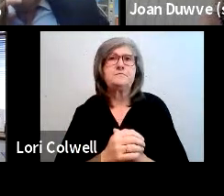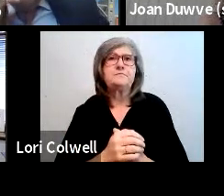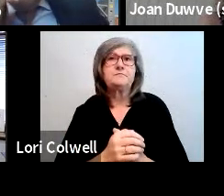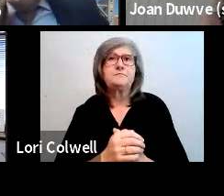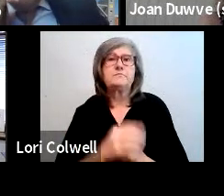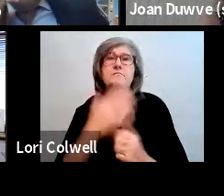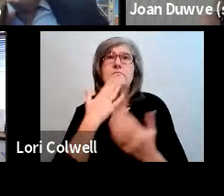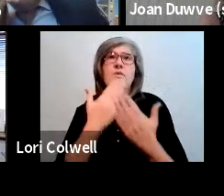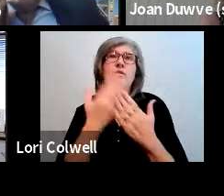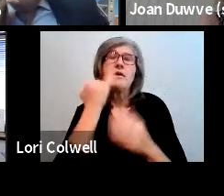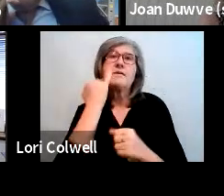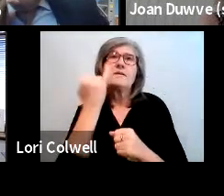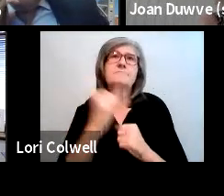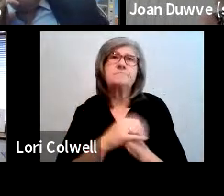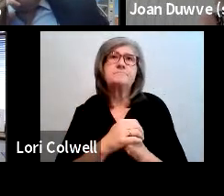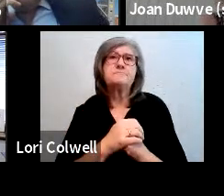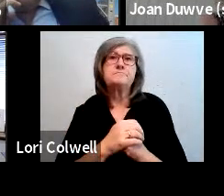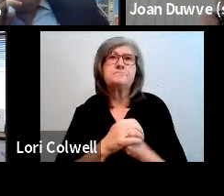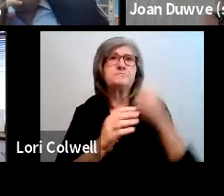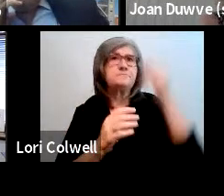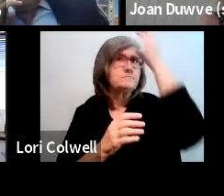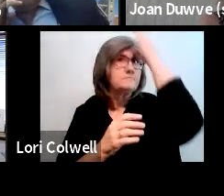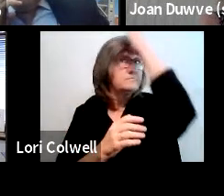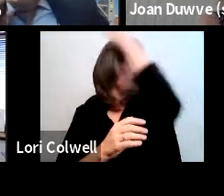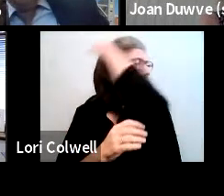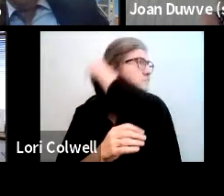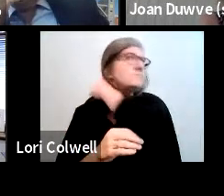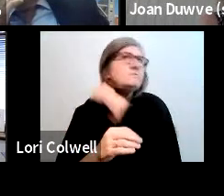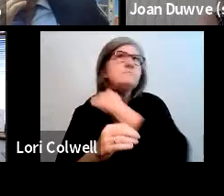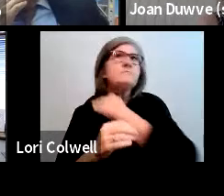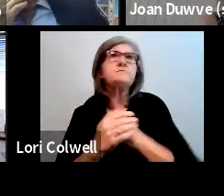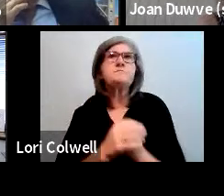Yeah, that's a great idea, Christy.